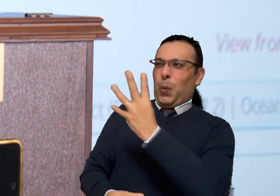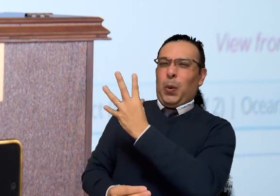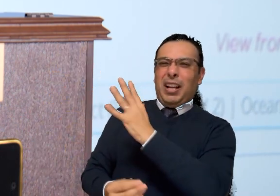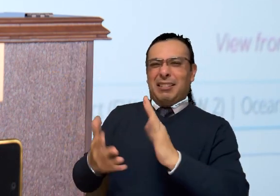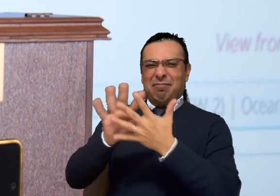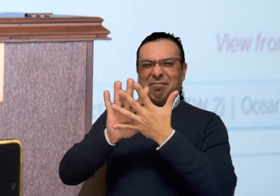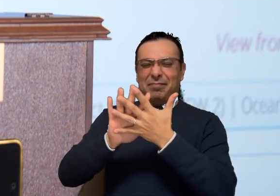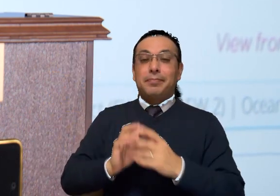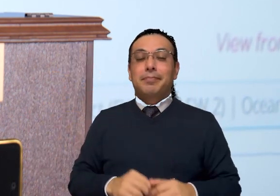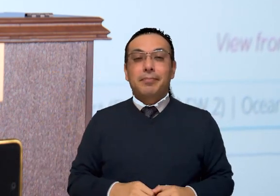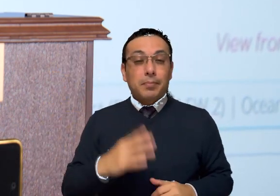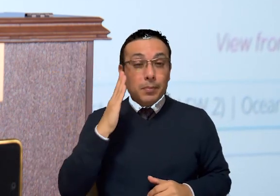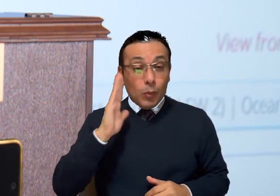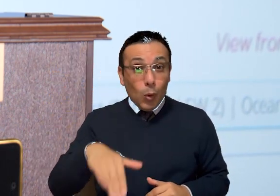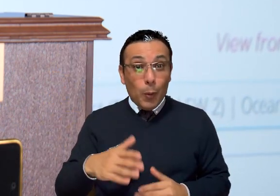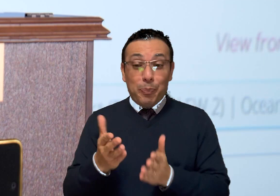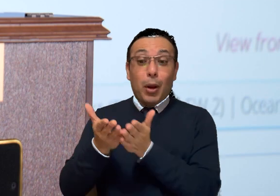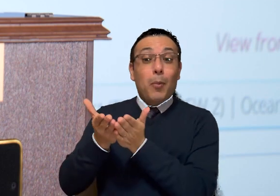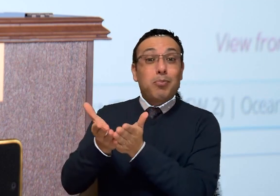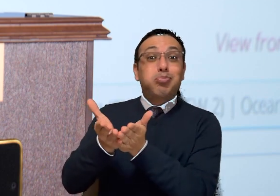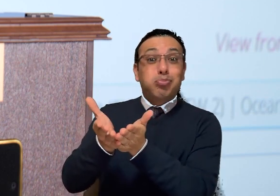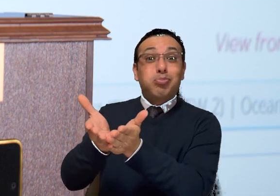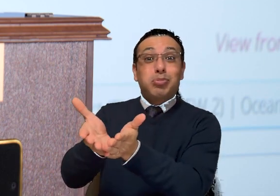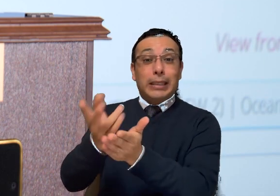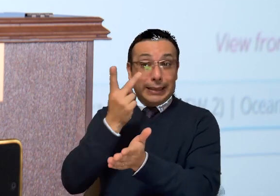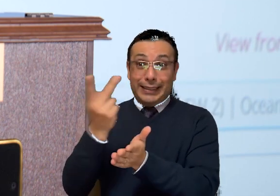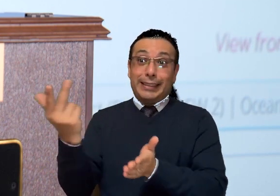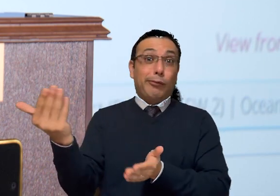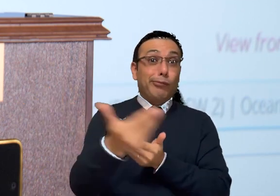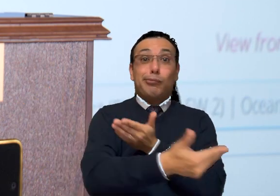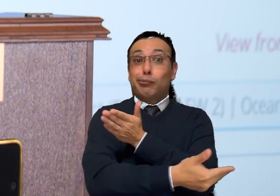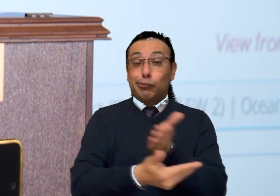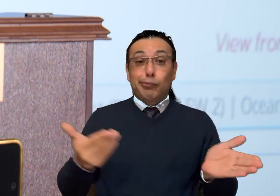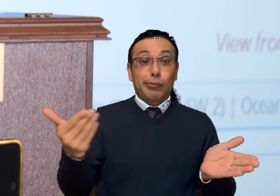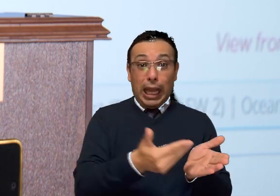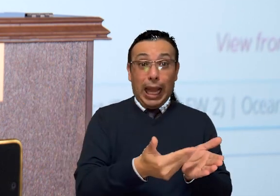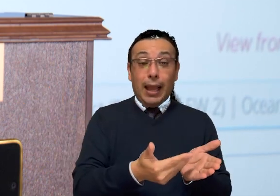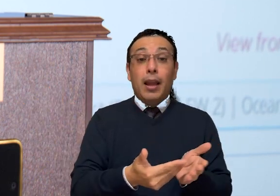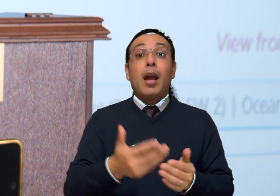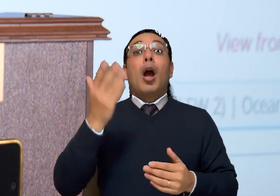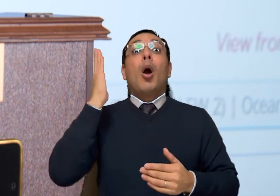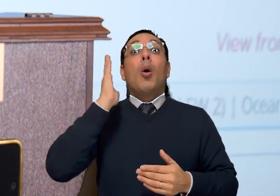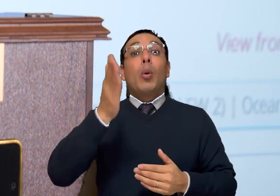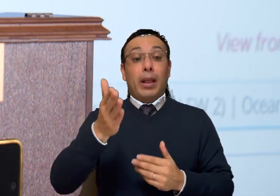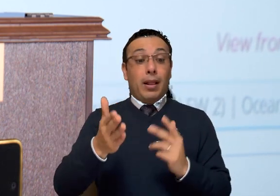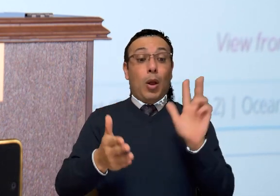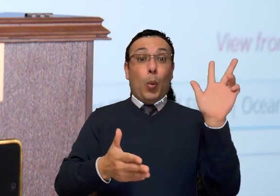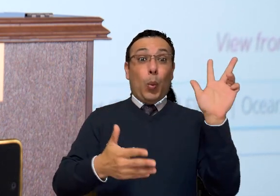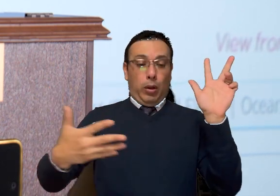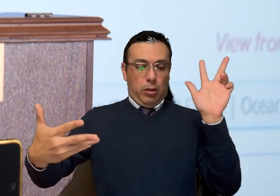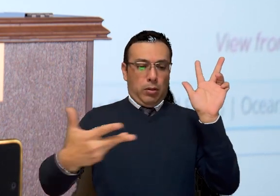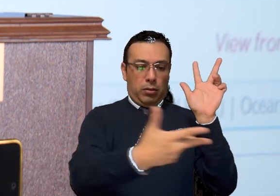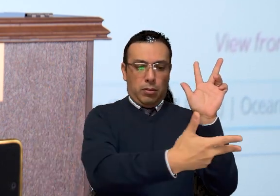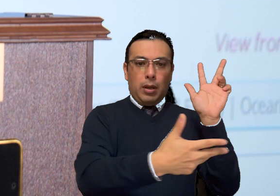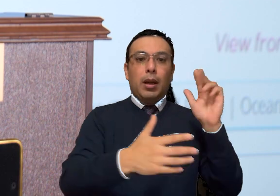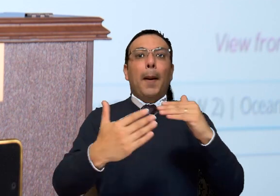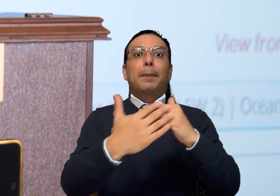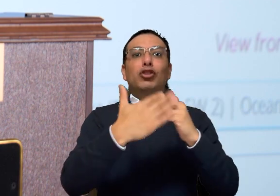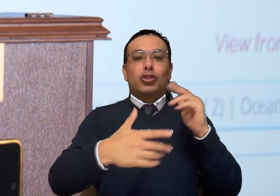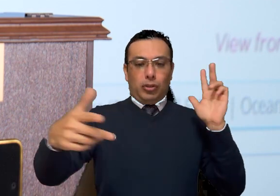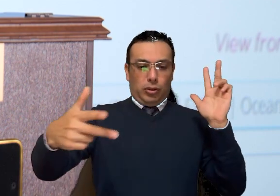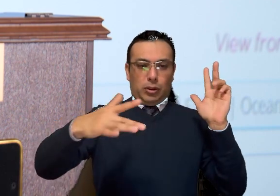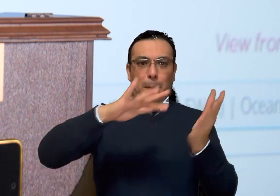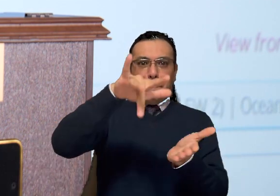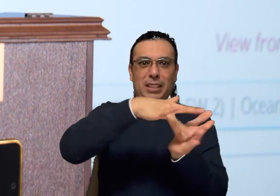we all are familiar with are going to be in front of the turbine. Those container ships are roughly 3